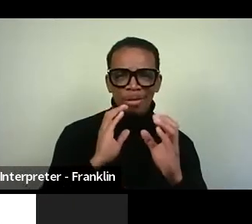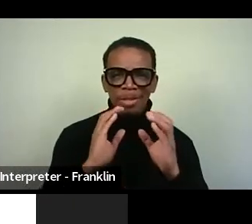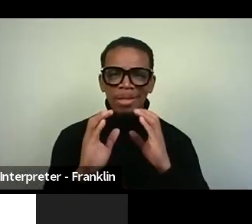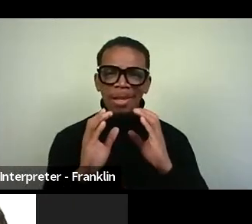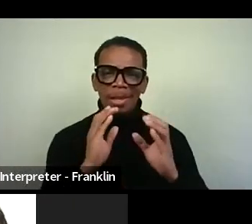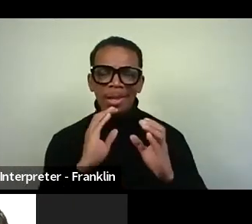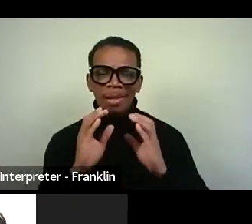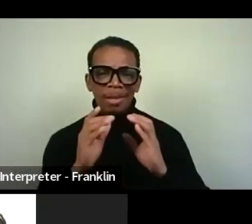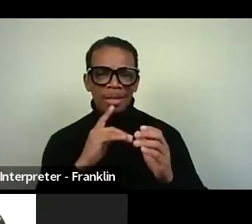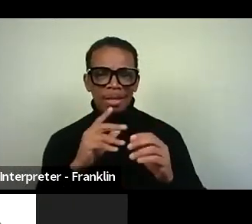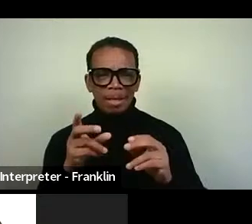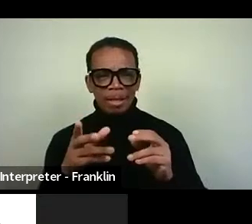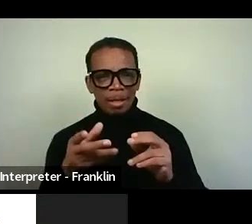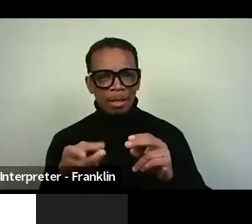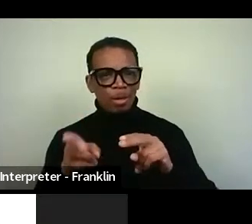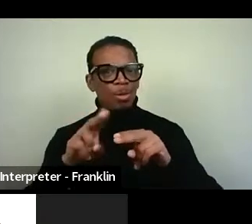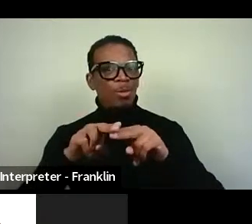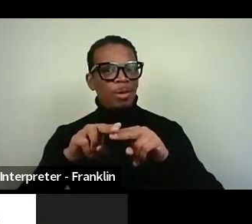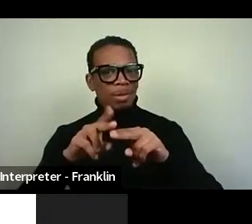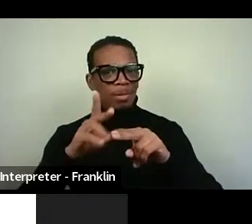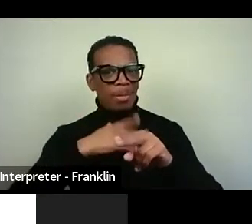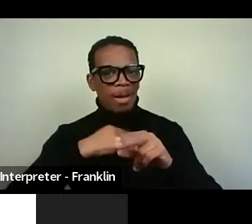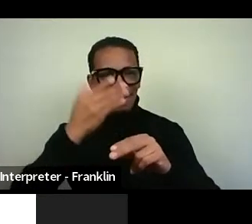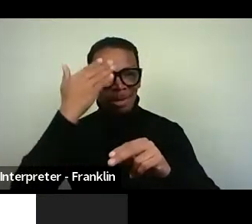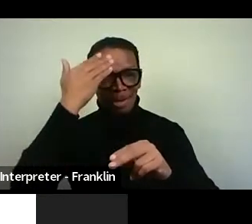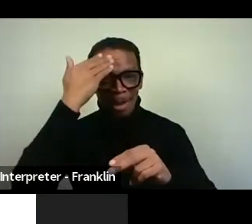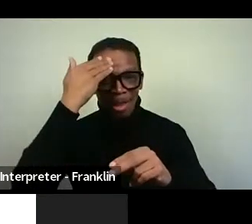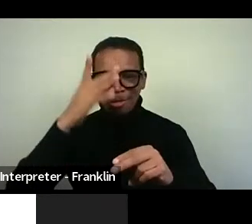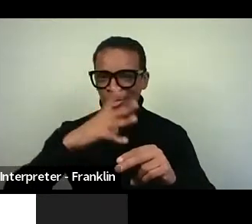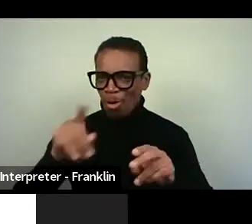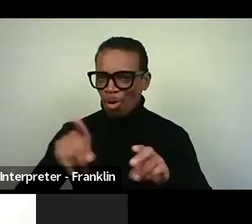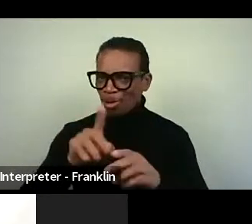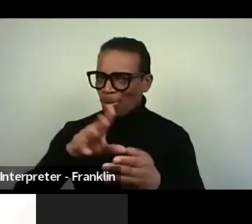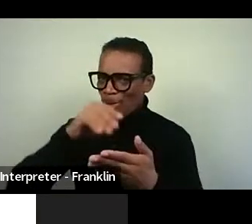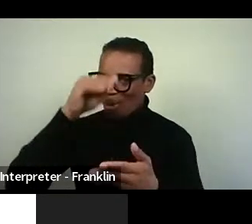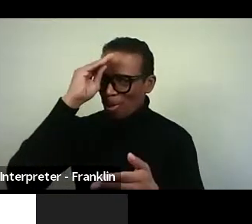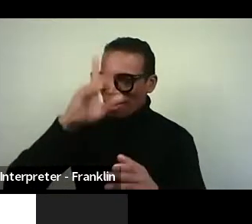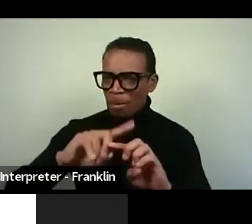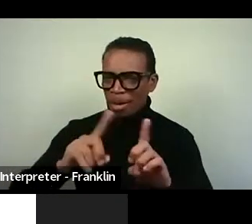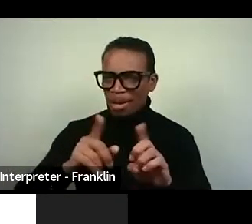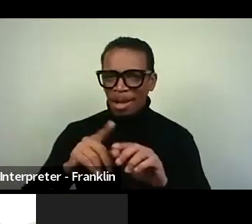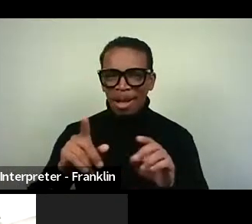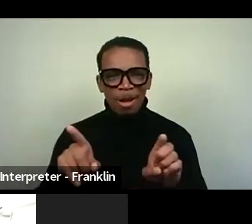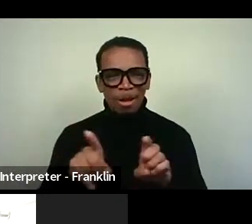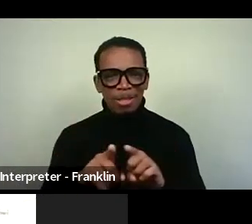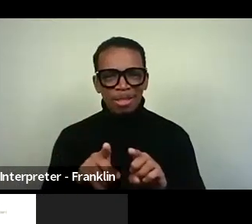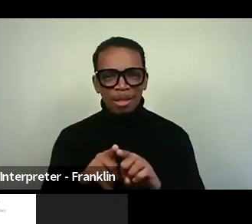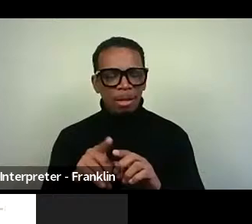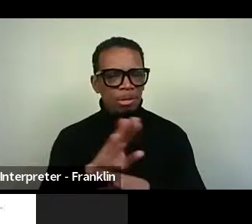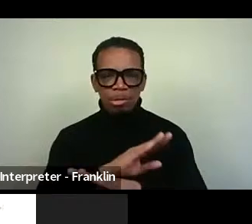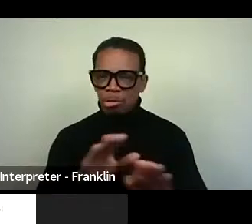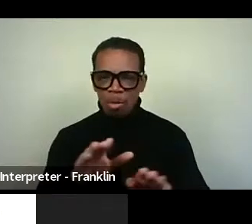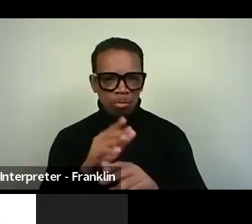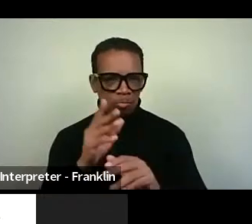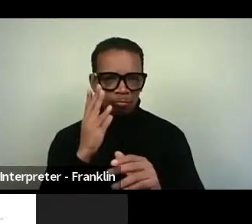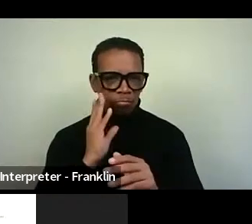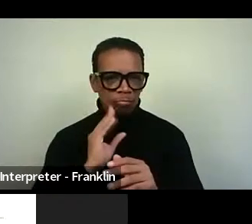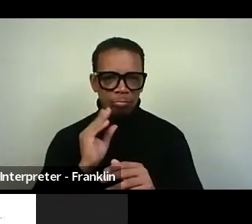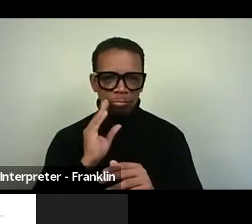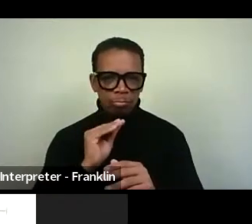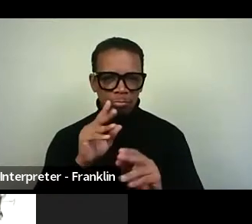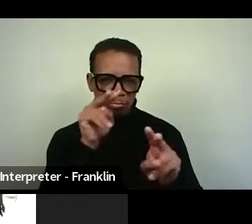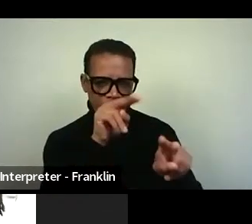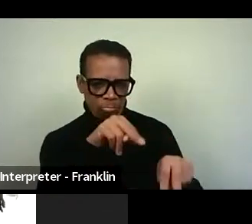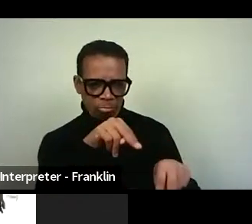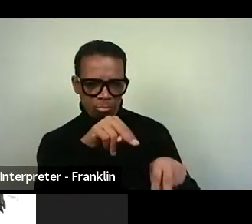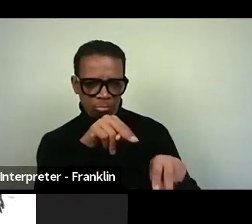enjoy, increasing my knowledge, learning, but I also don't enjoy being looked down on. And I think that this is like anybody